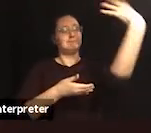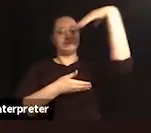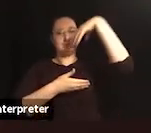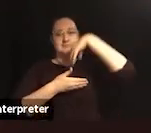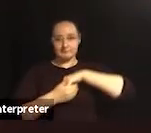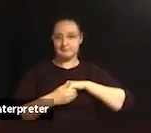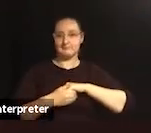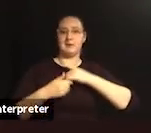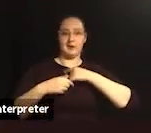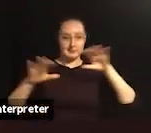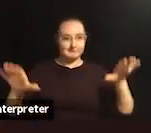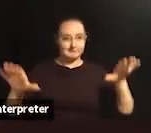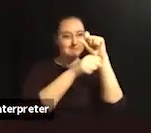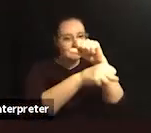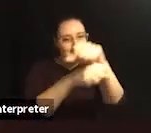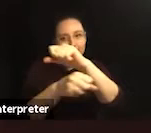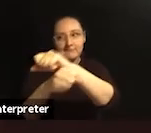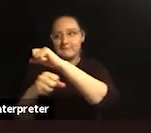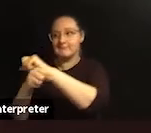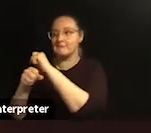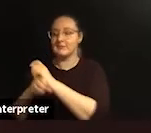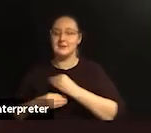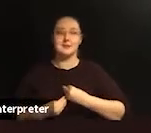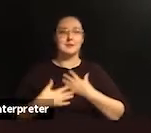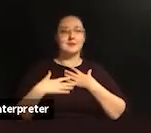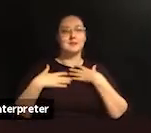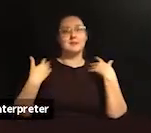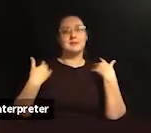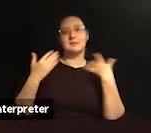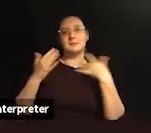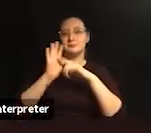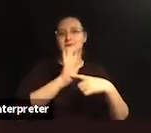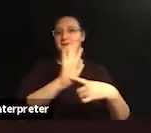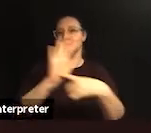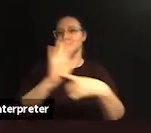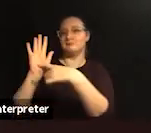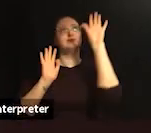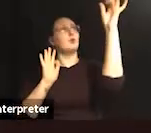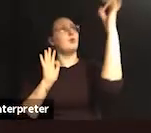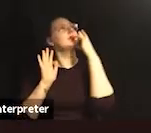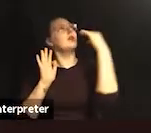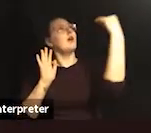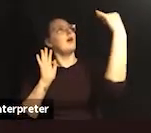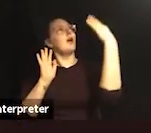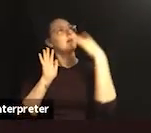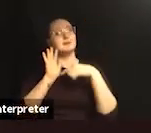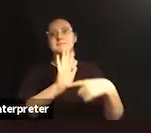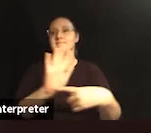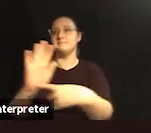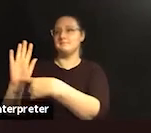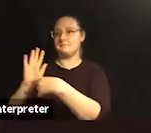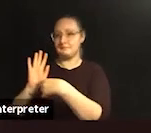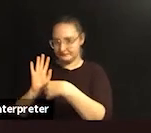to fulfillment the sanctification of all. When the hour had come for him to be glorified by you as Heavenly Father, having loved